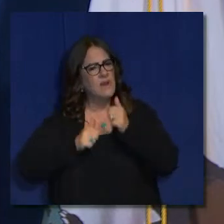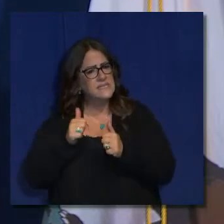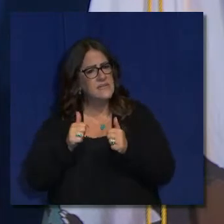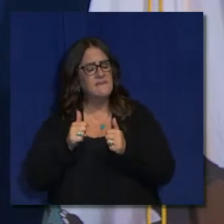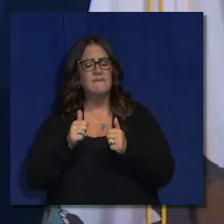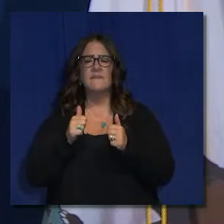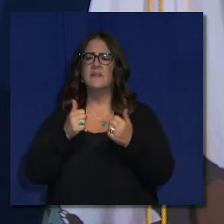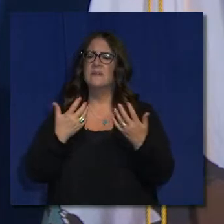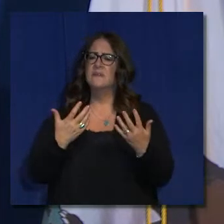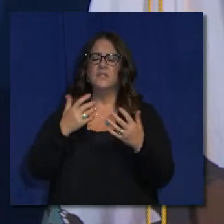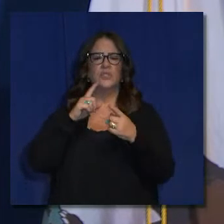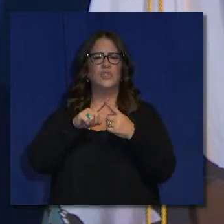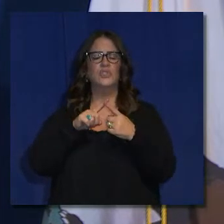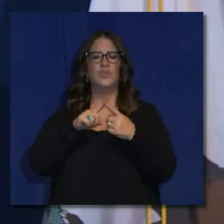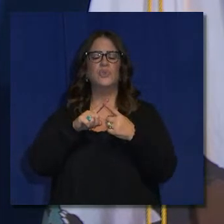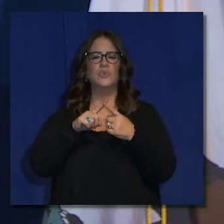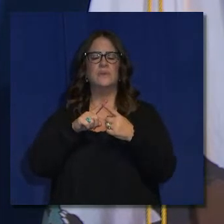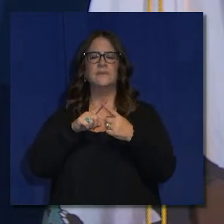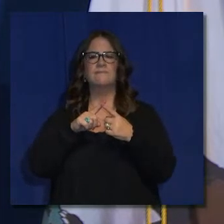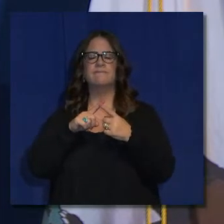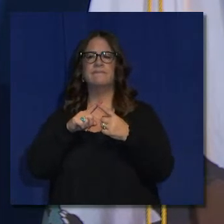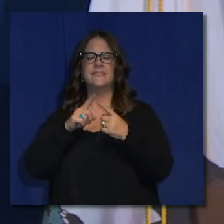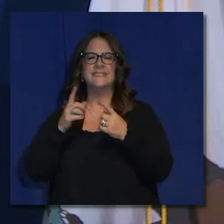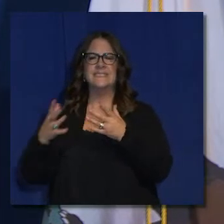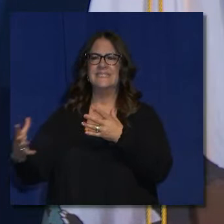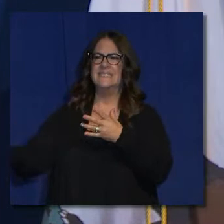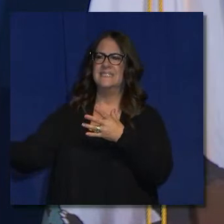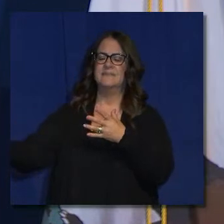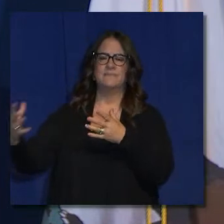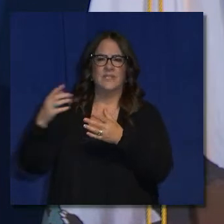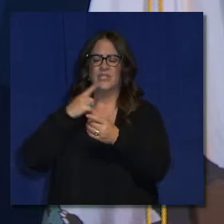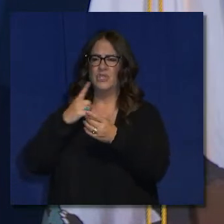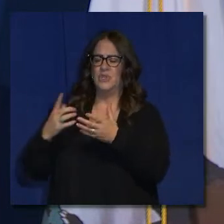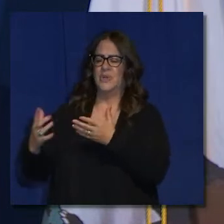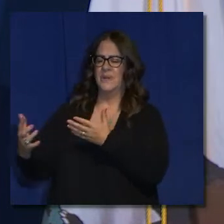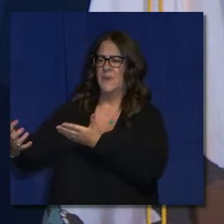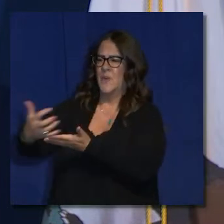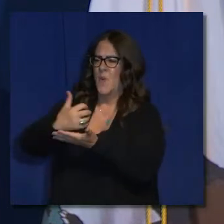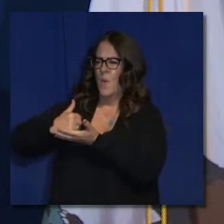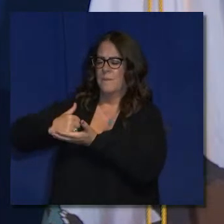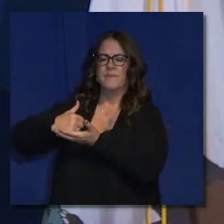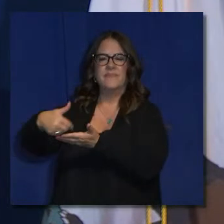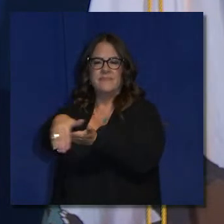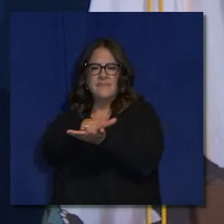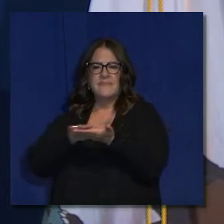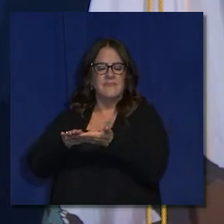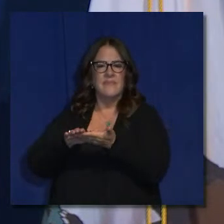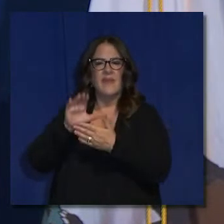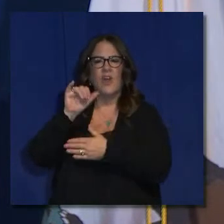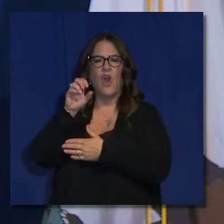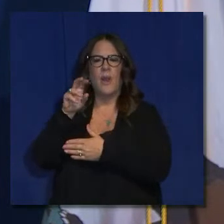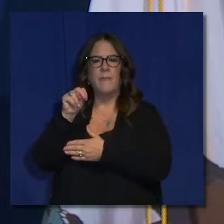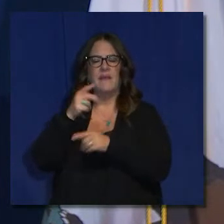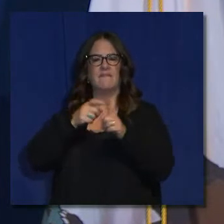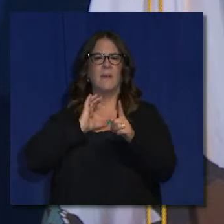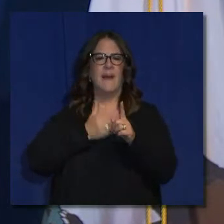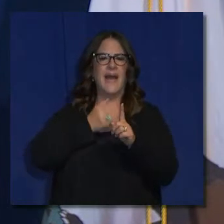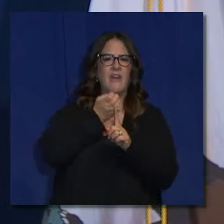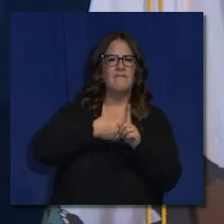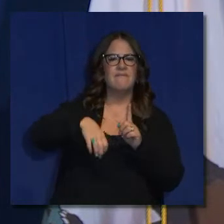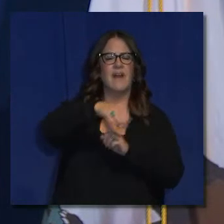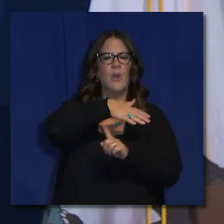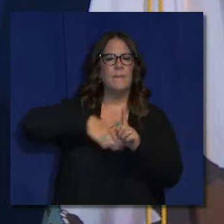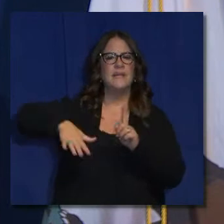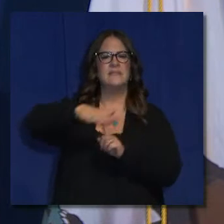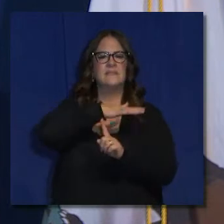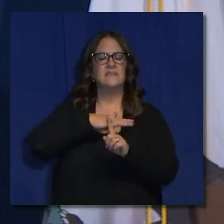in capturing carbon and in our low-carbon green growth efforts, including radically, as we are, and you see that reflected